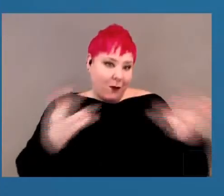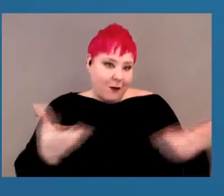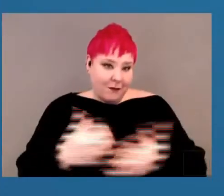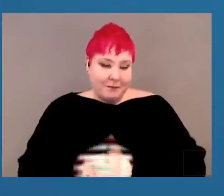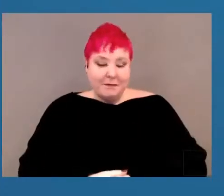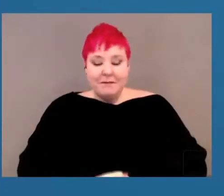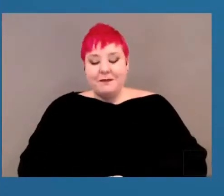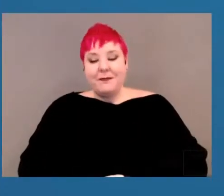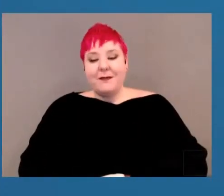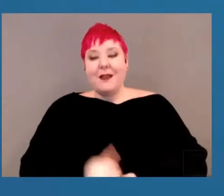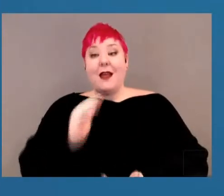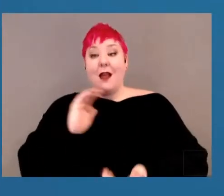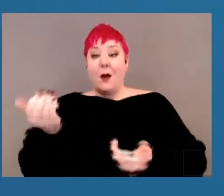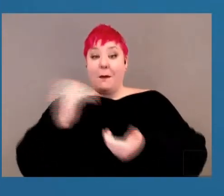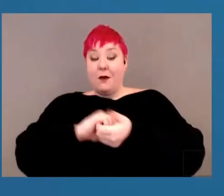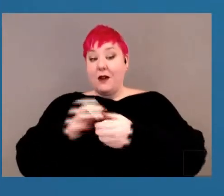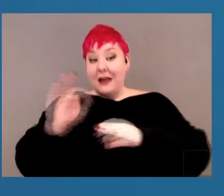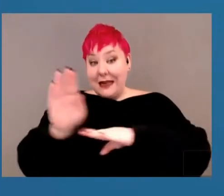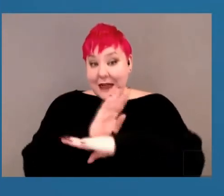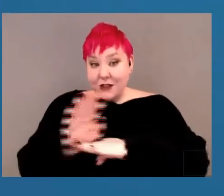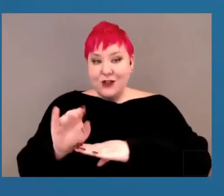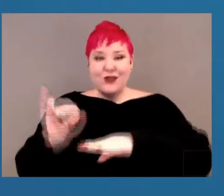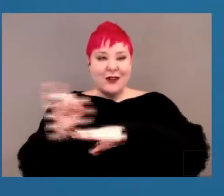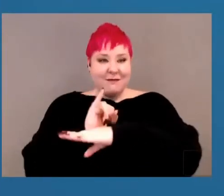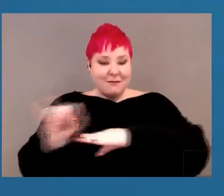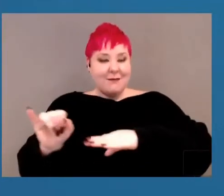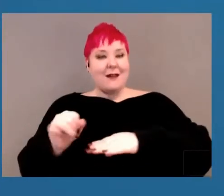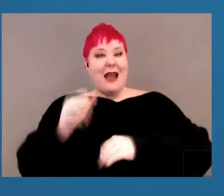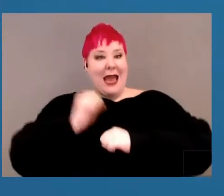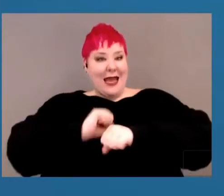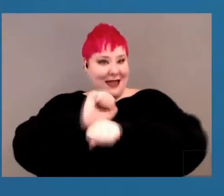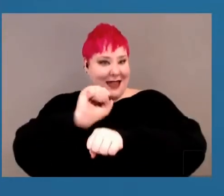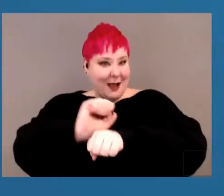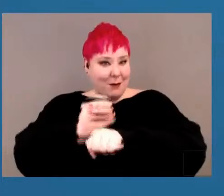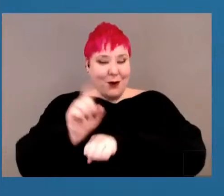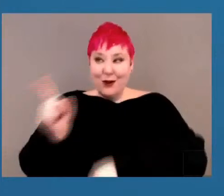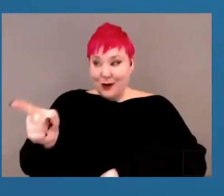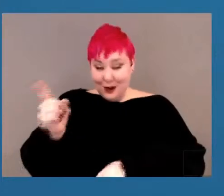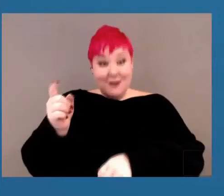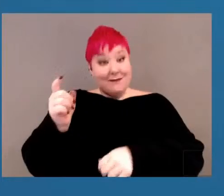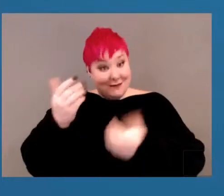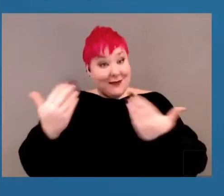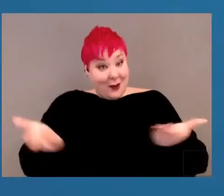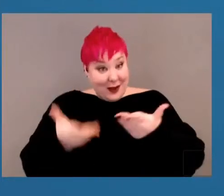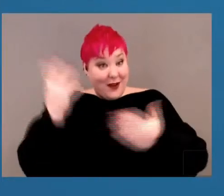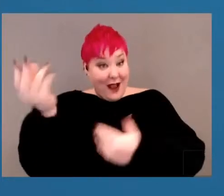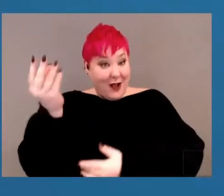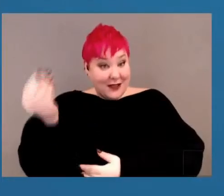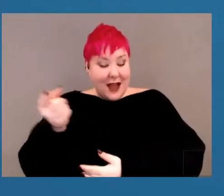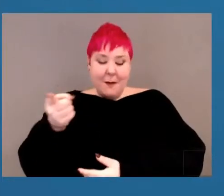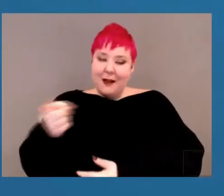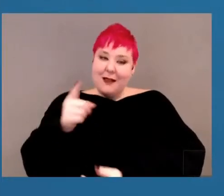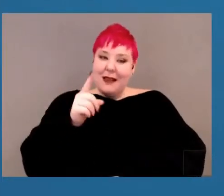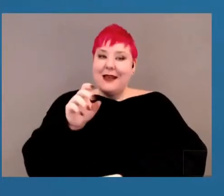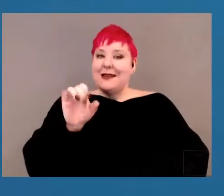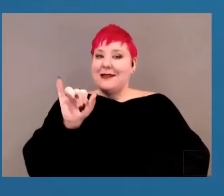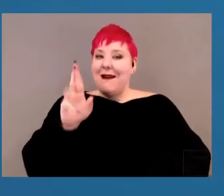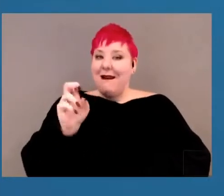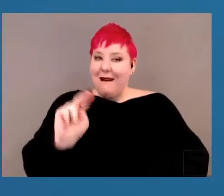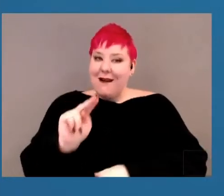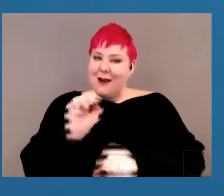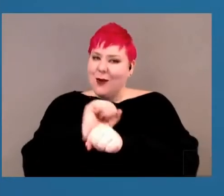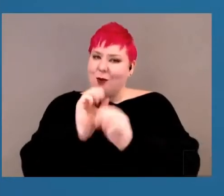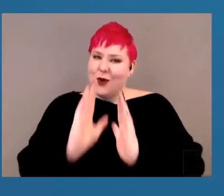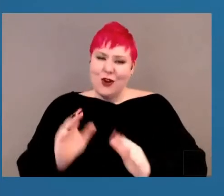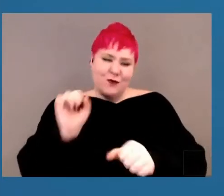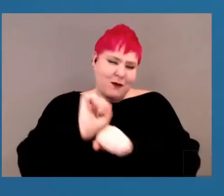partners in industry and labor. Labor was in the house outside when it was very cold out there, but these iron workers have been working for a long time, and all their other partners,